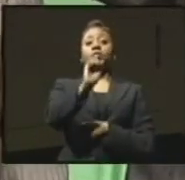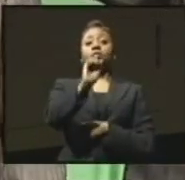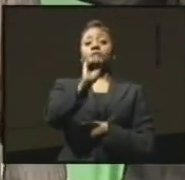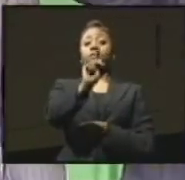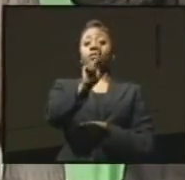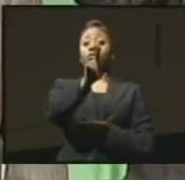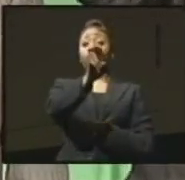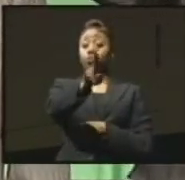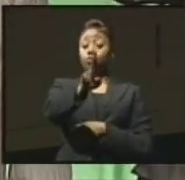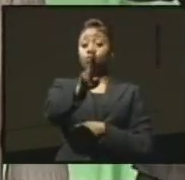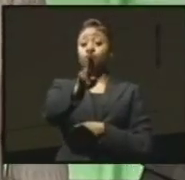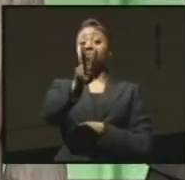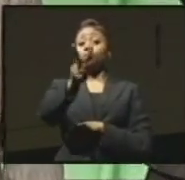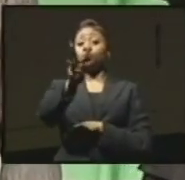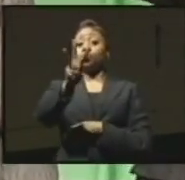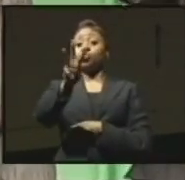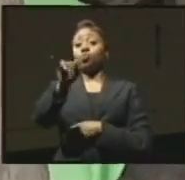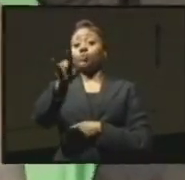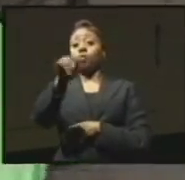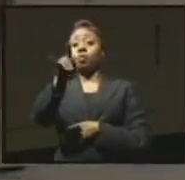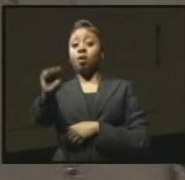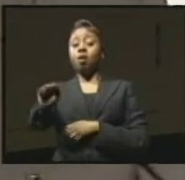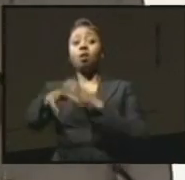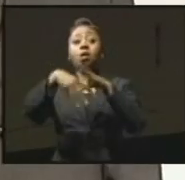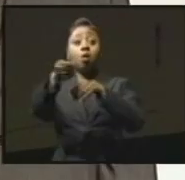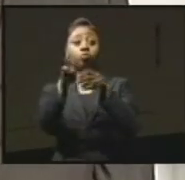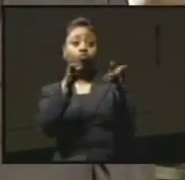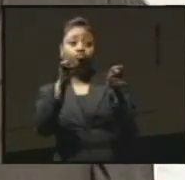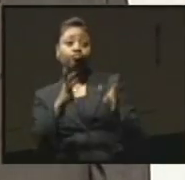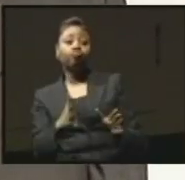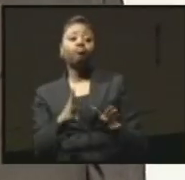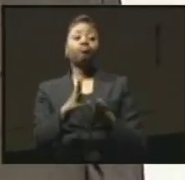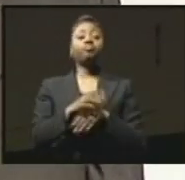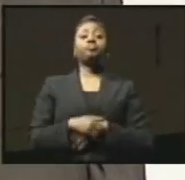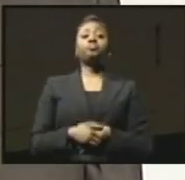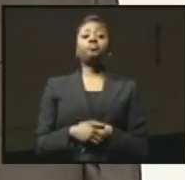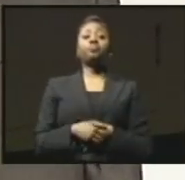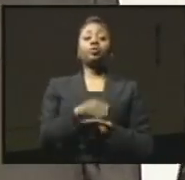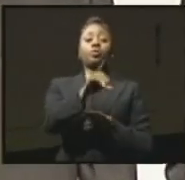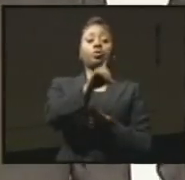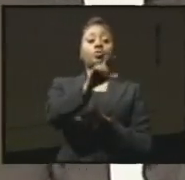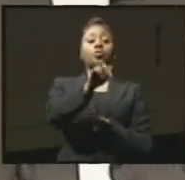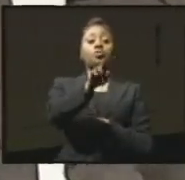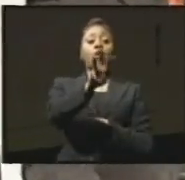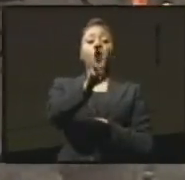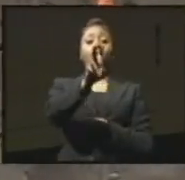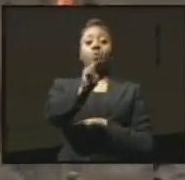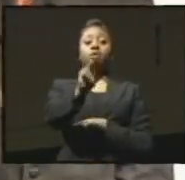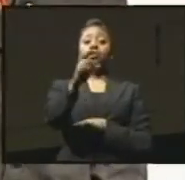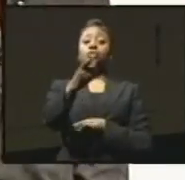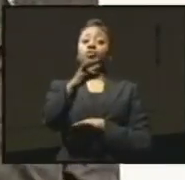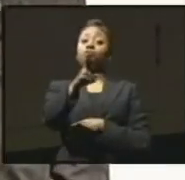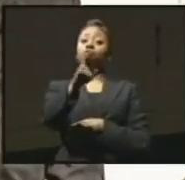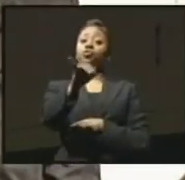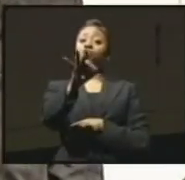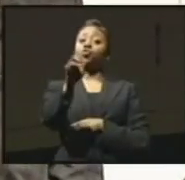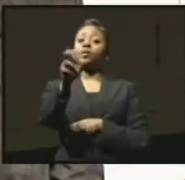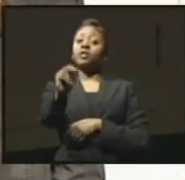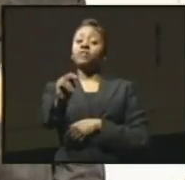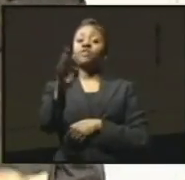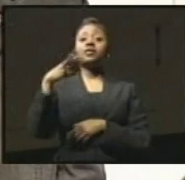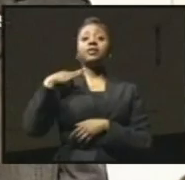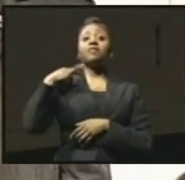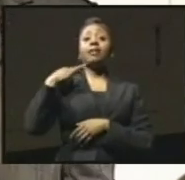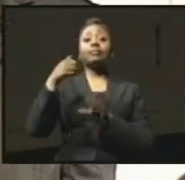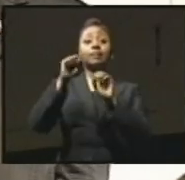Volunteer Assistant to Outreach Director. Mr. Darwin Griffin, Volunteer Assistant to